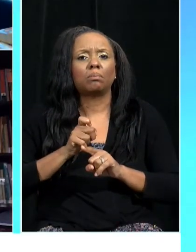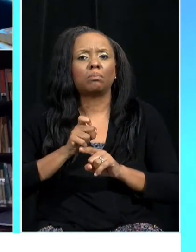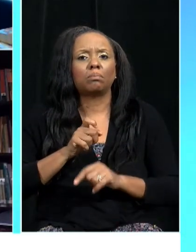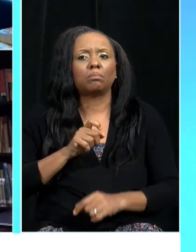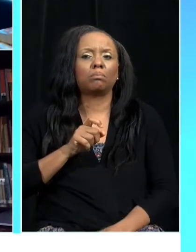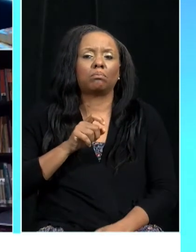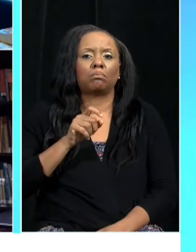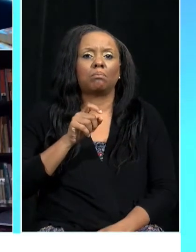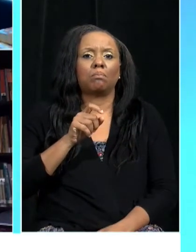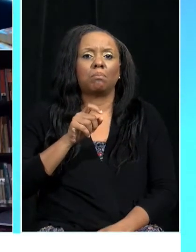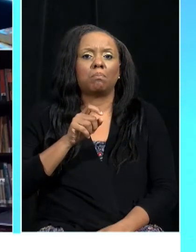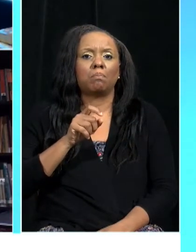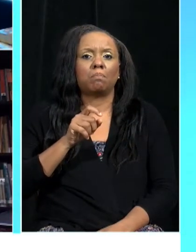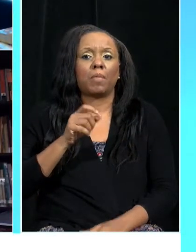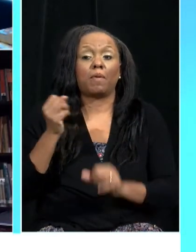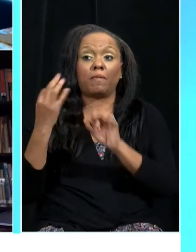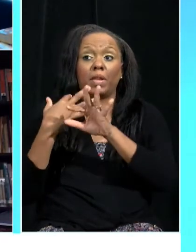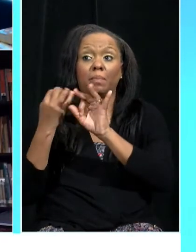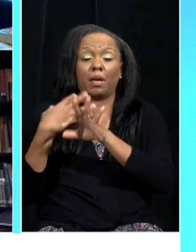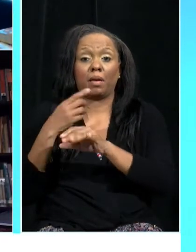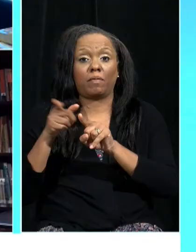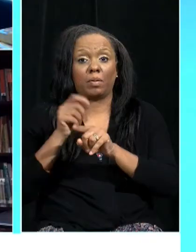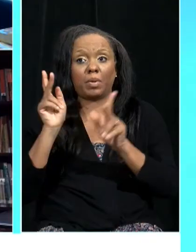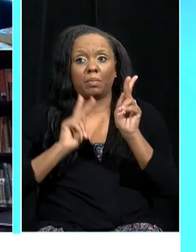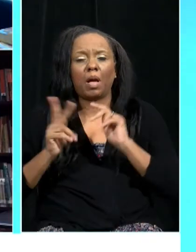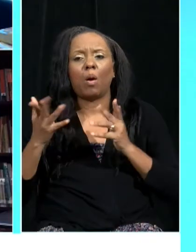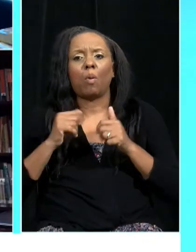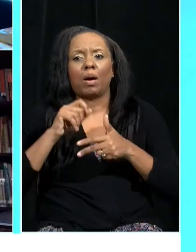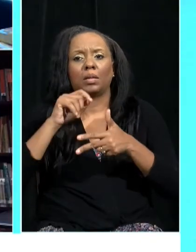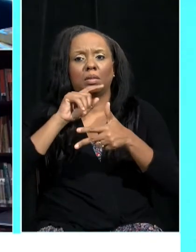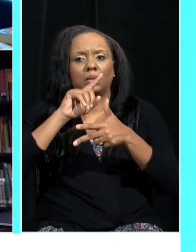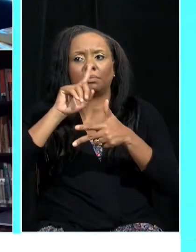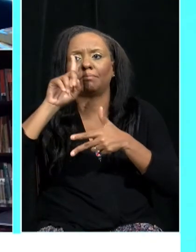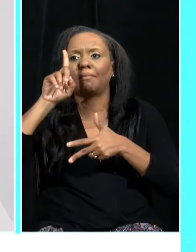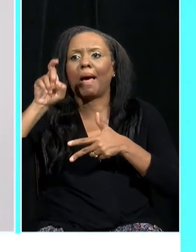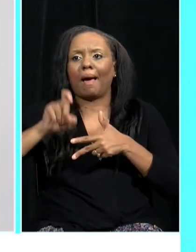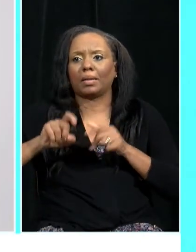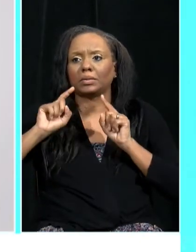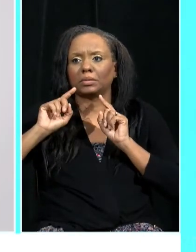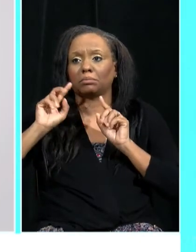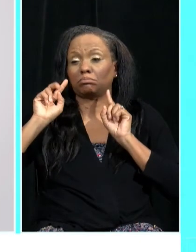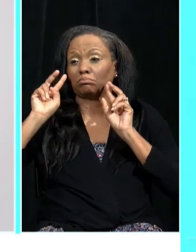and then I will throw it out to the panel and get some response.